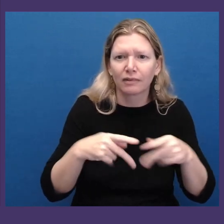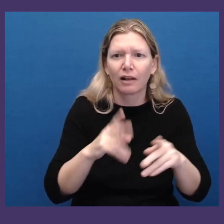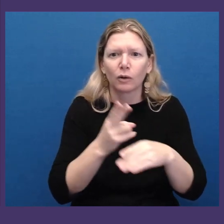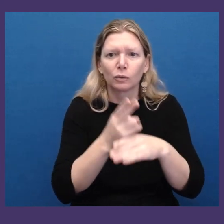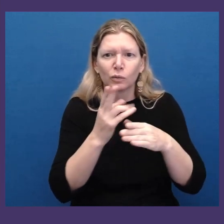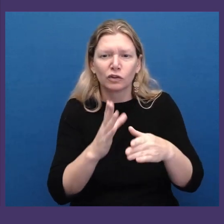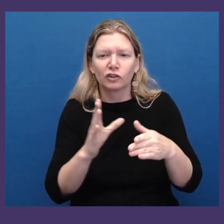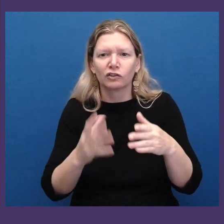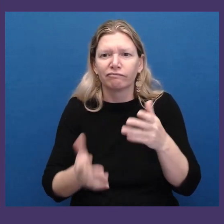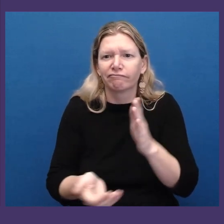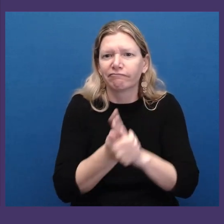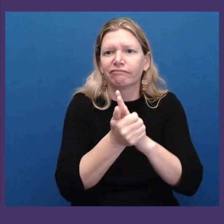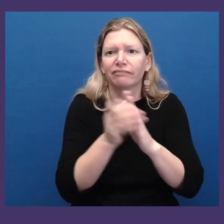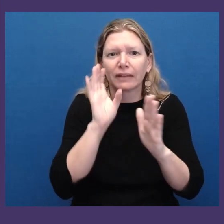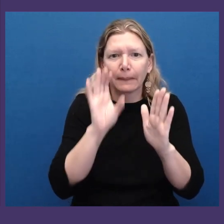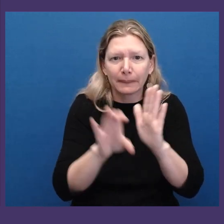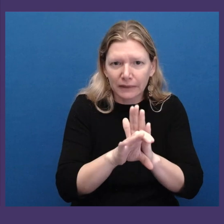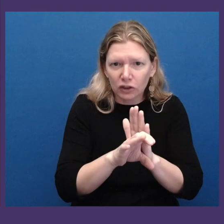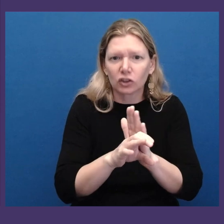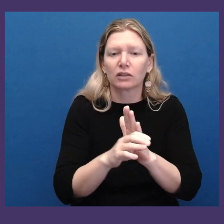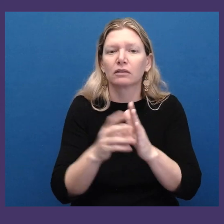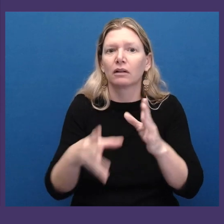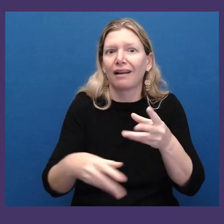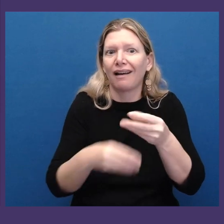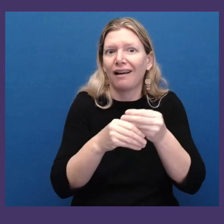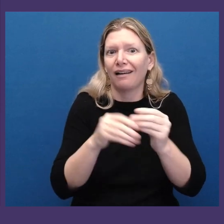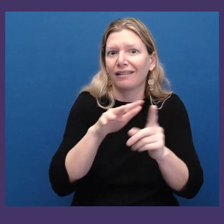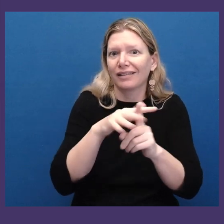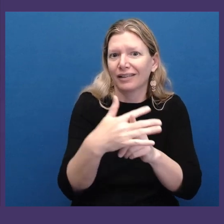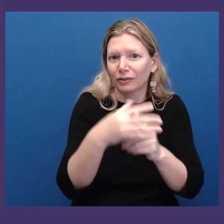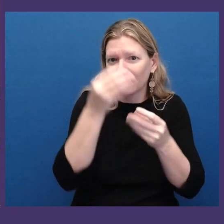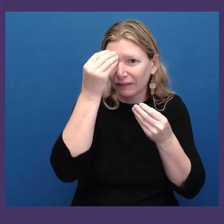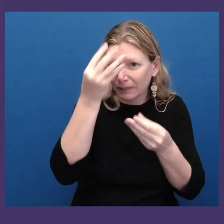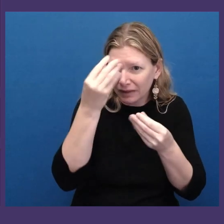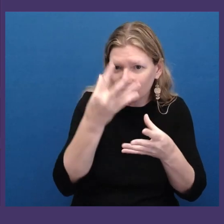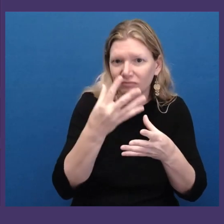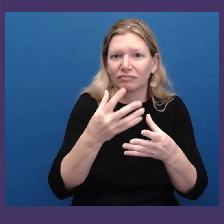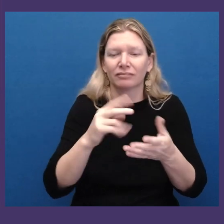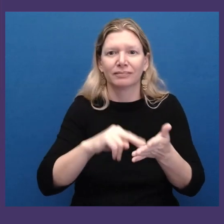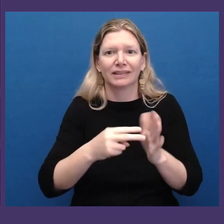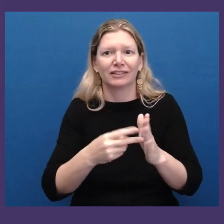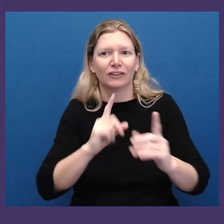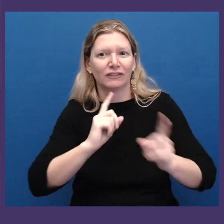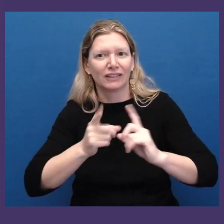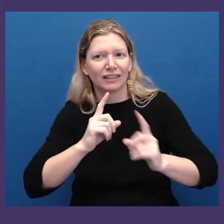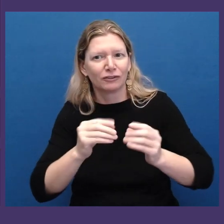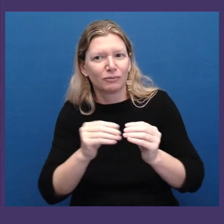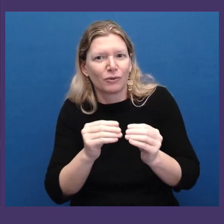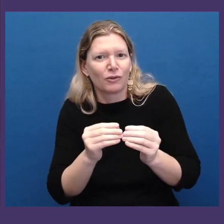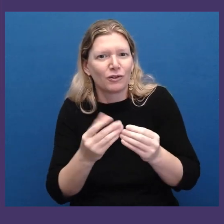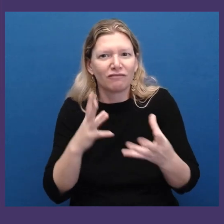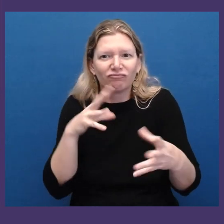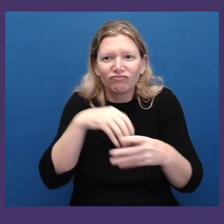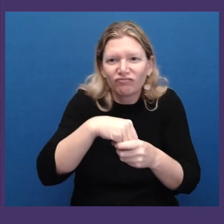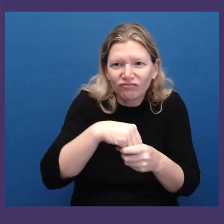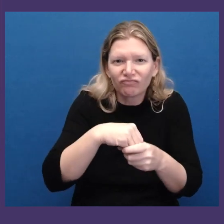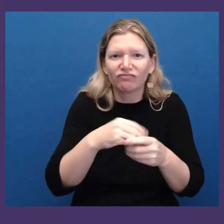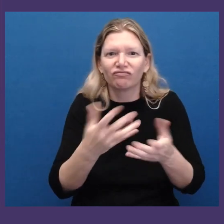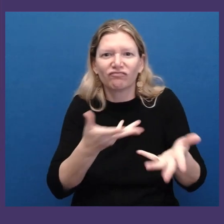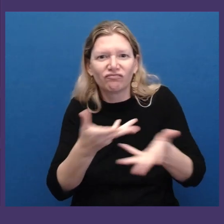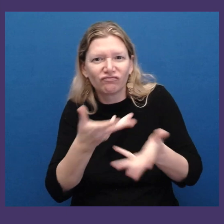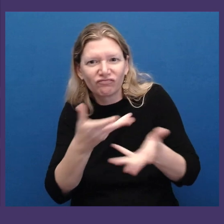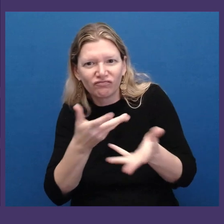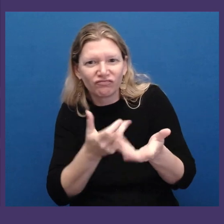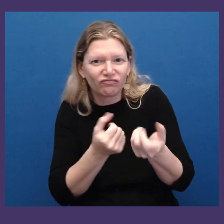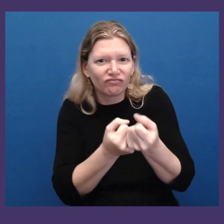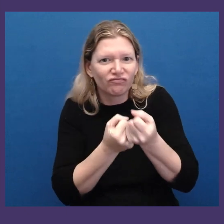conversations and enabling more dynamic, visually supported responses. I'd like to welcome Ju Young, an assistant professor at the University of